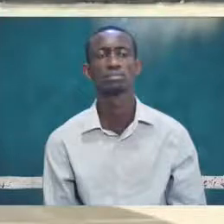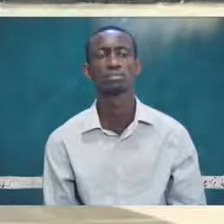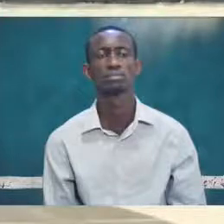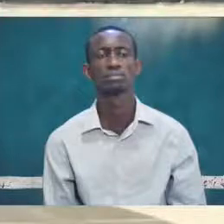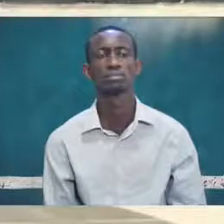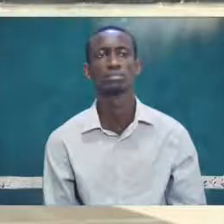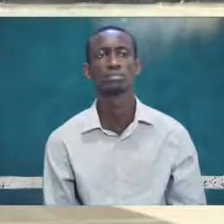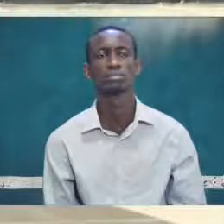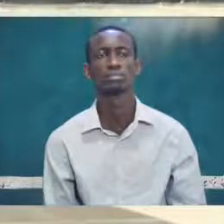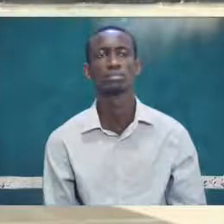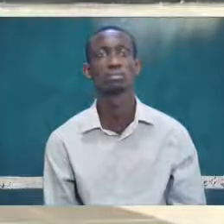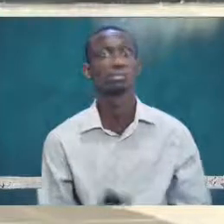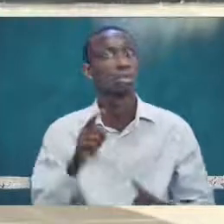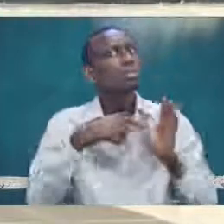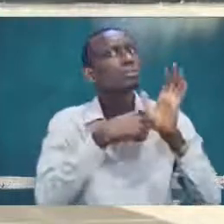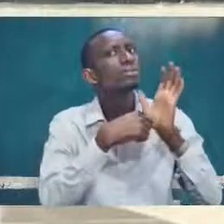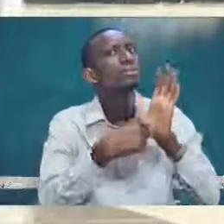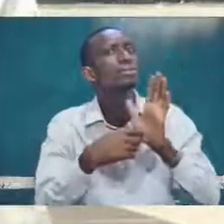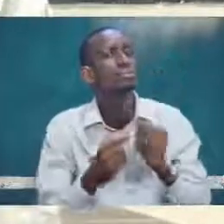show the type